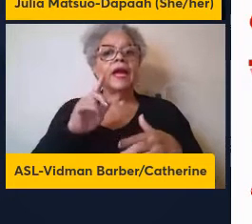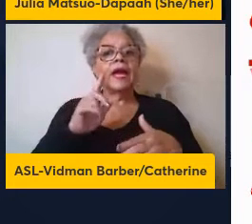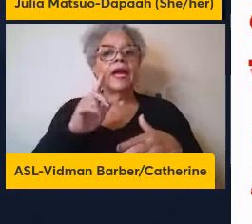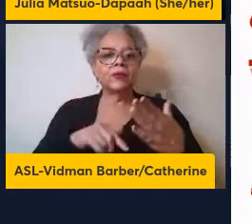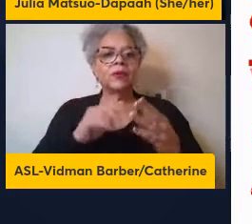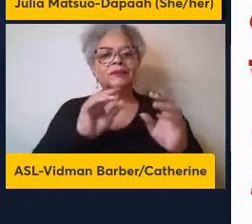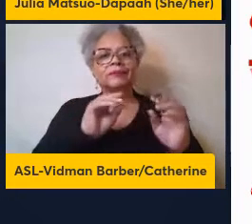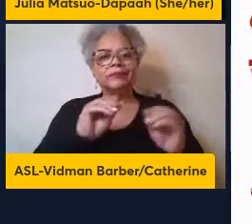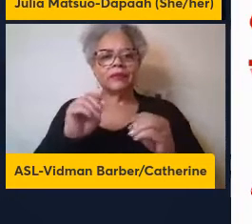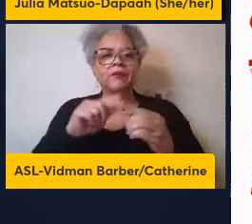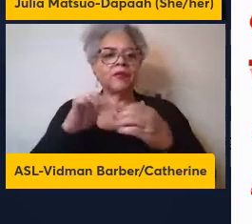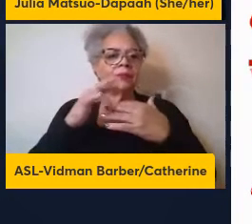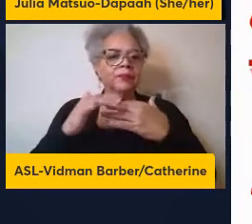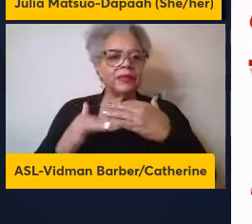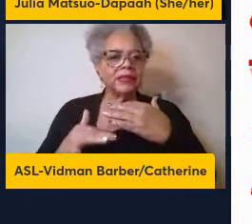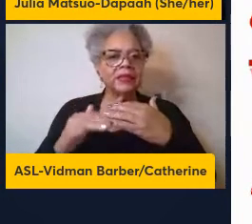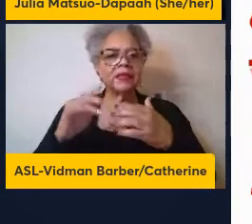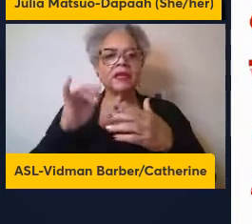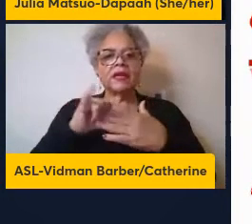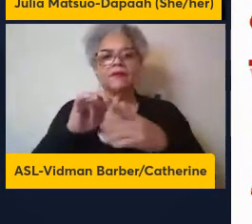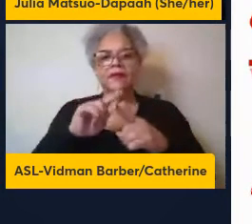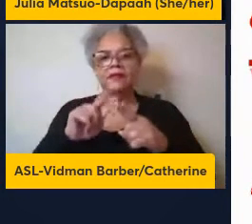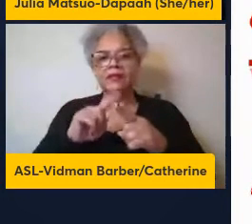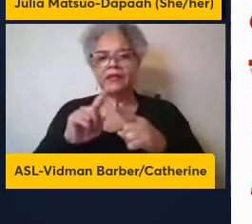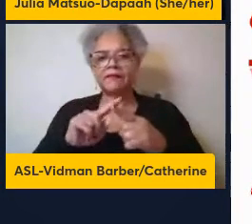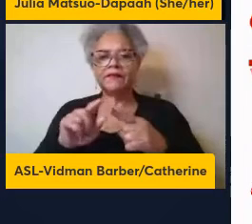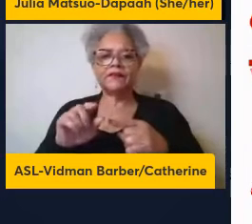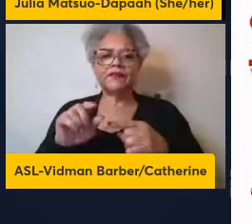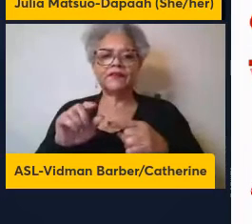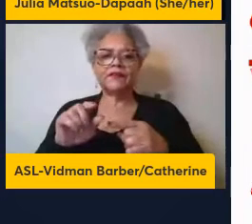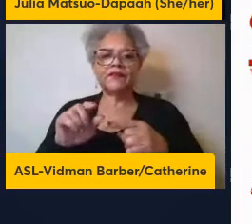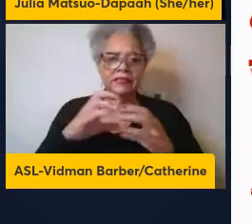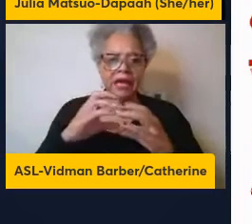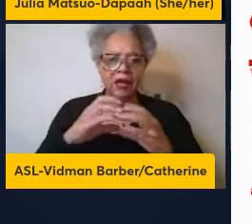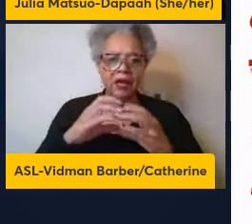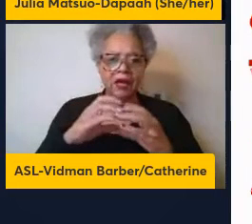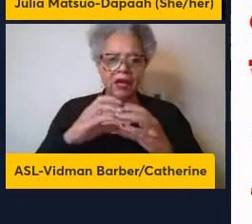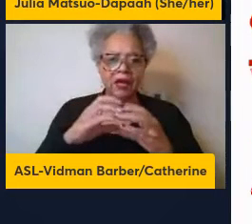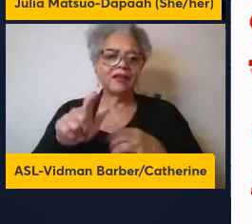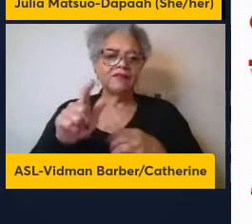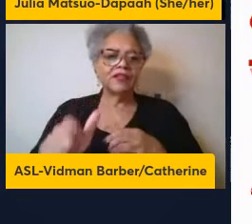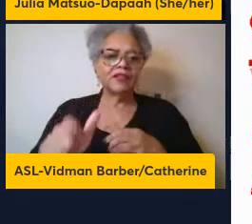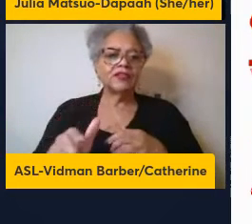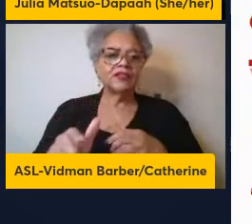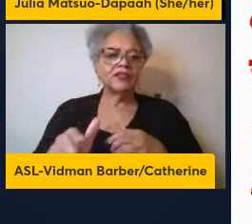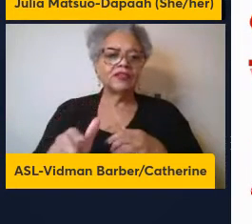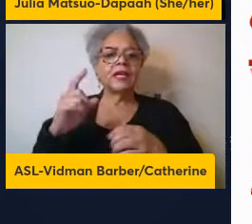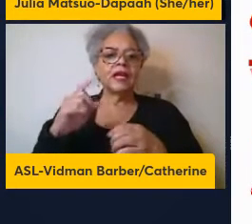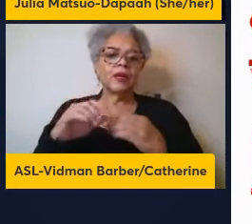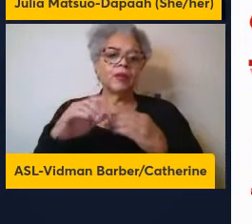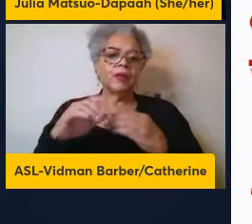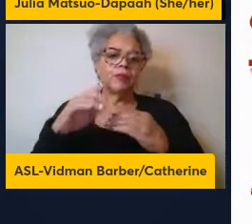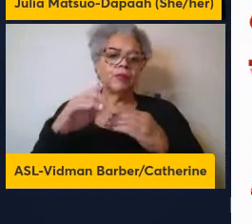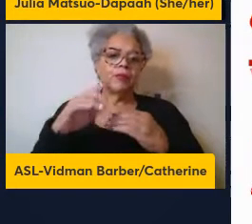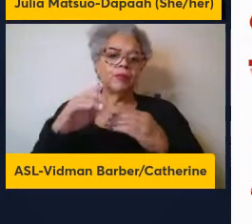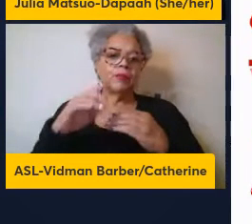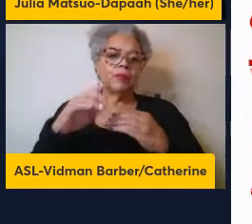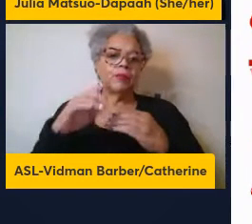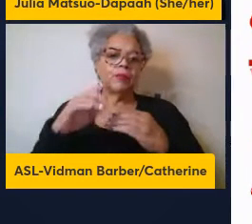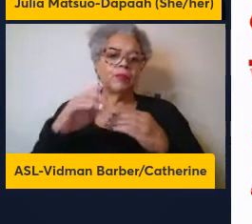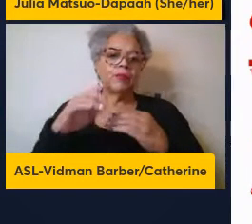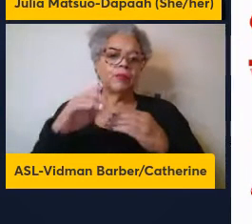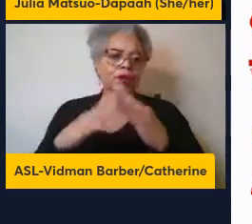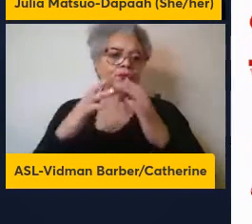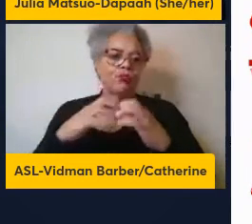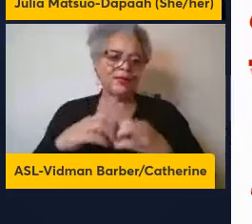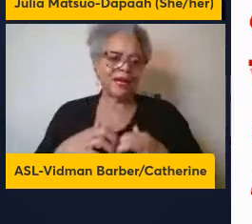or the bleedings in the microvessels, and the eventual breakdown of the blood-brain barrier? So what cells,